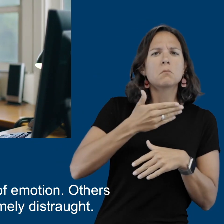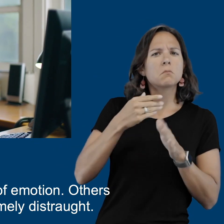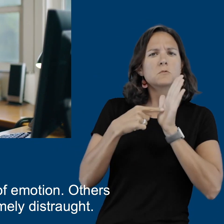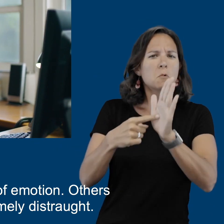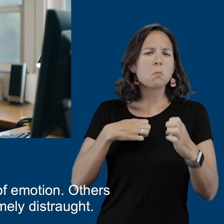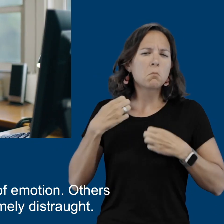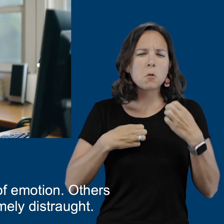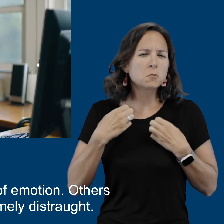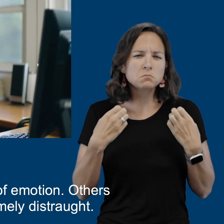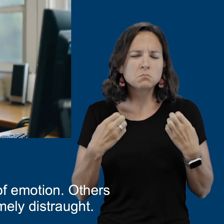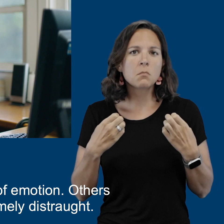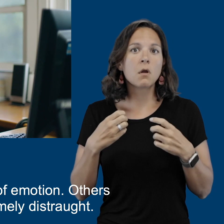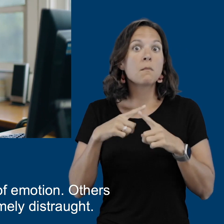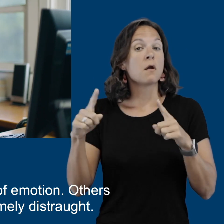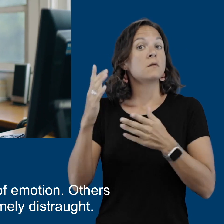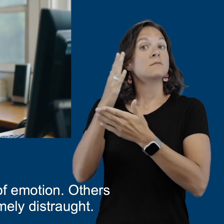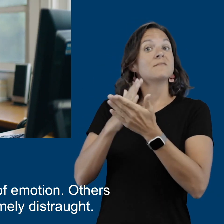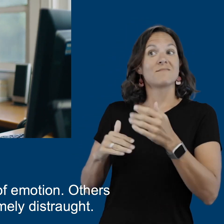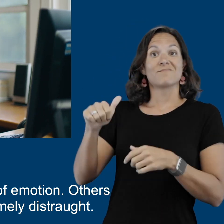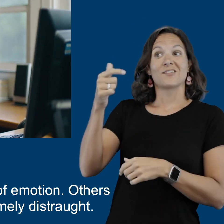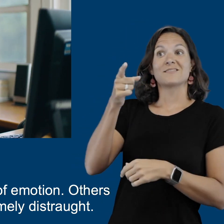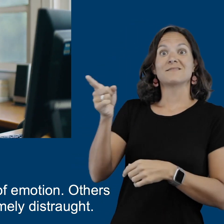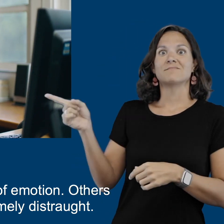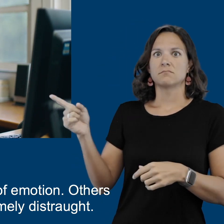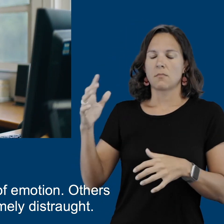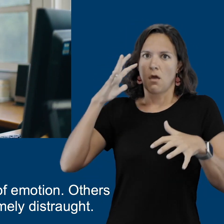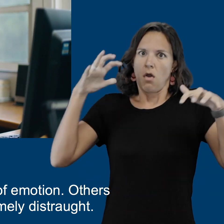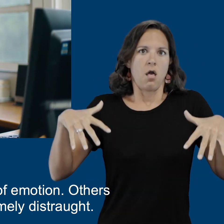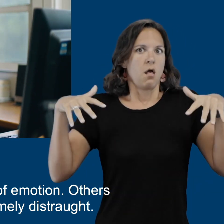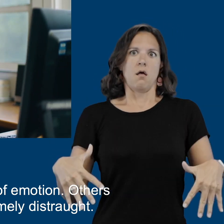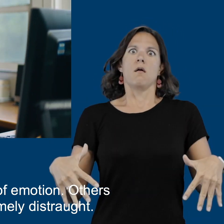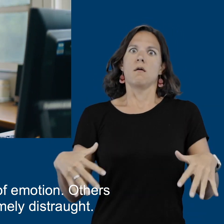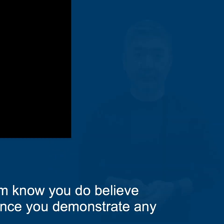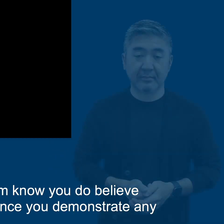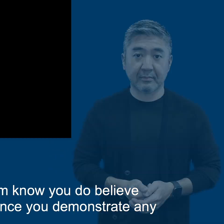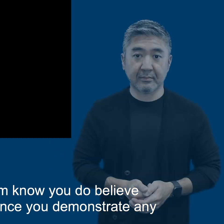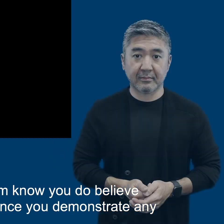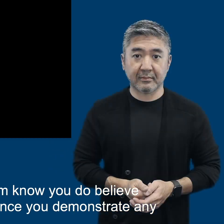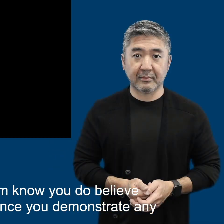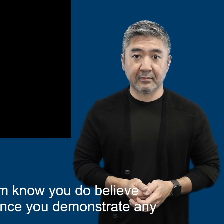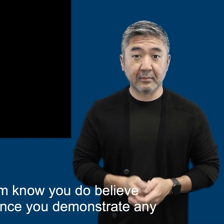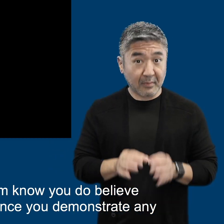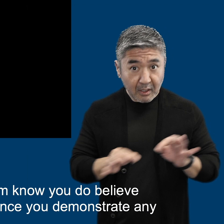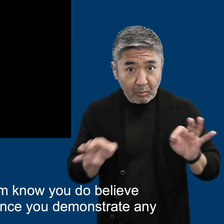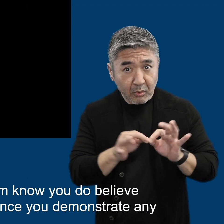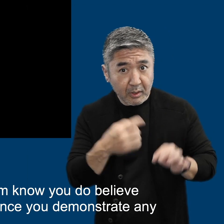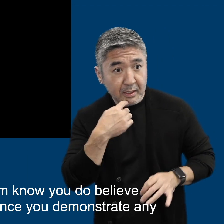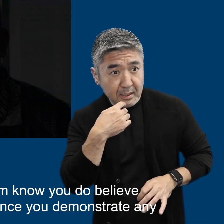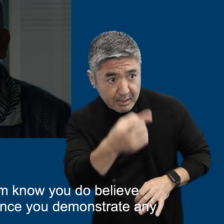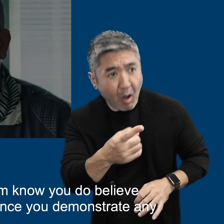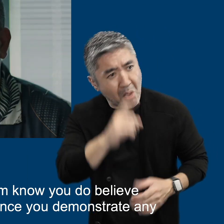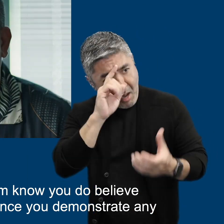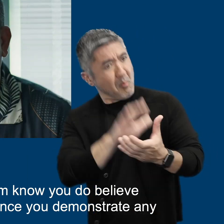so not show a lot of emotion. Others might be extremely distraught. So you have to let them know you do believe